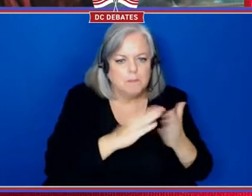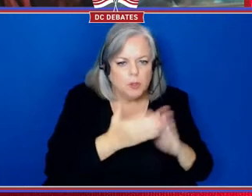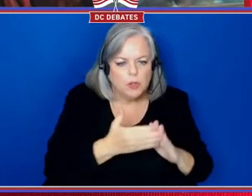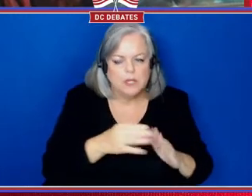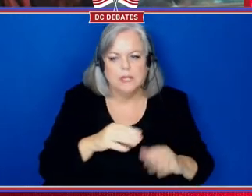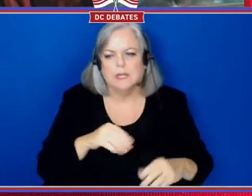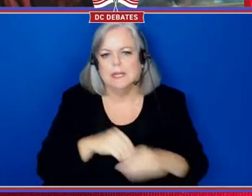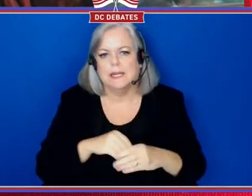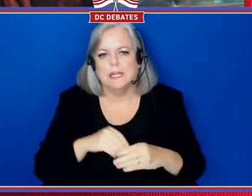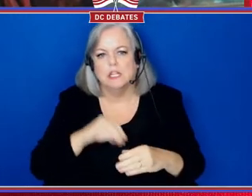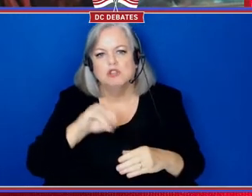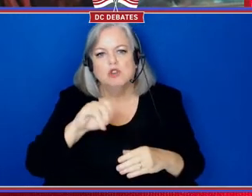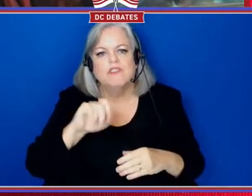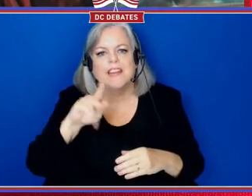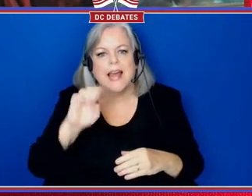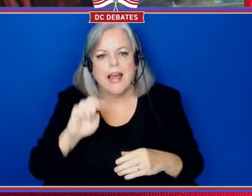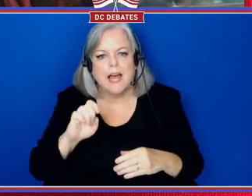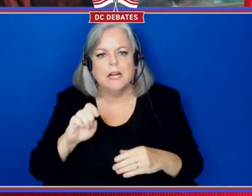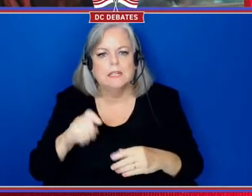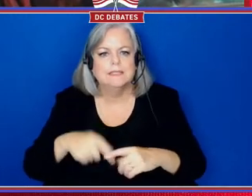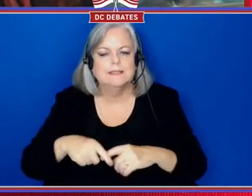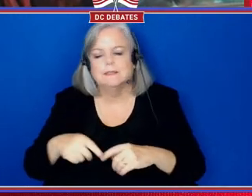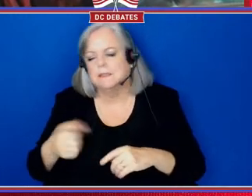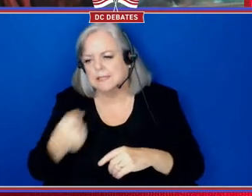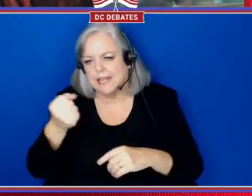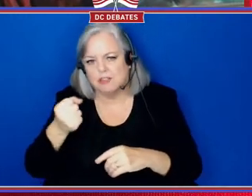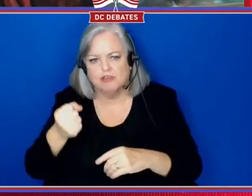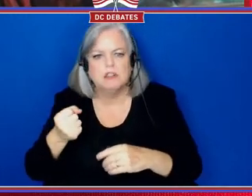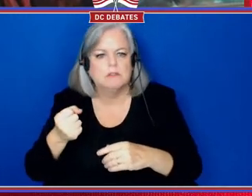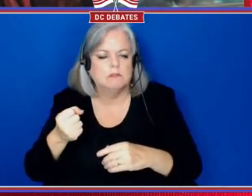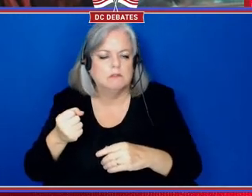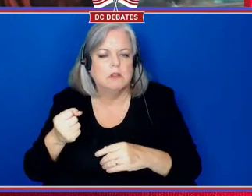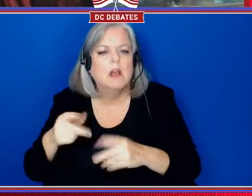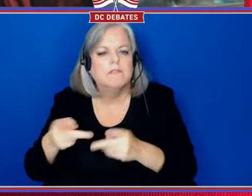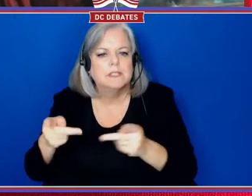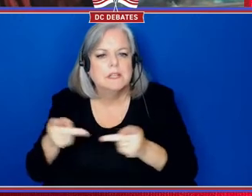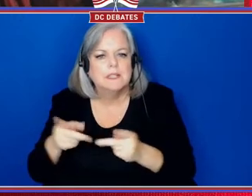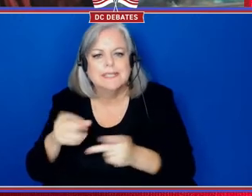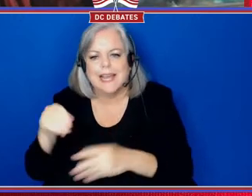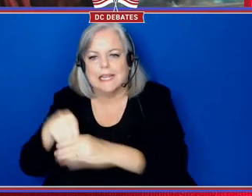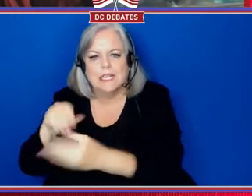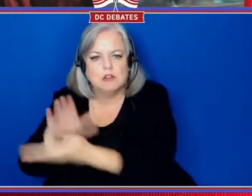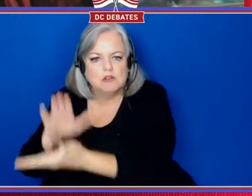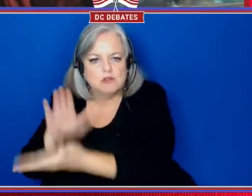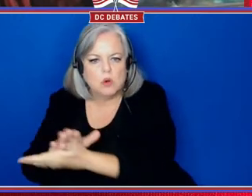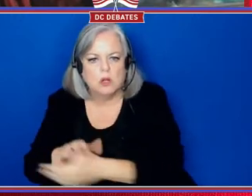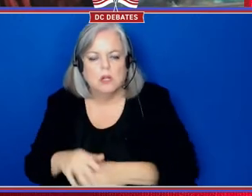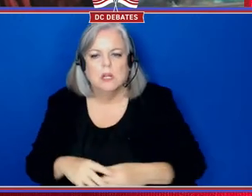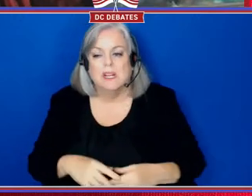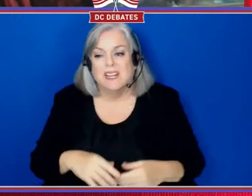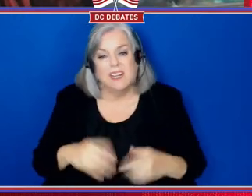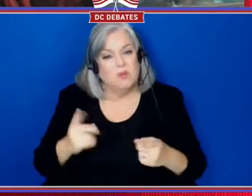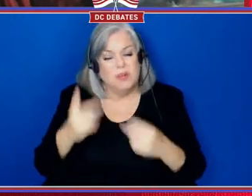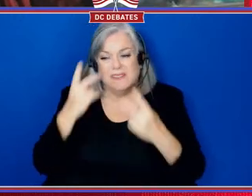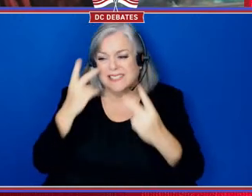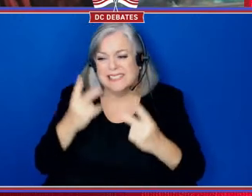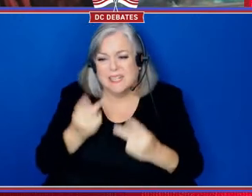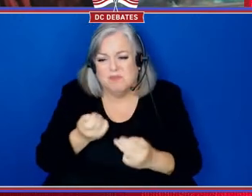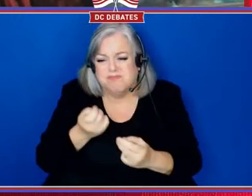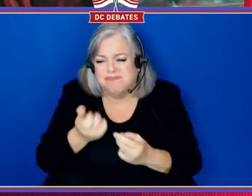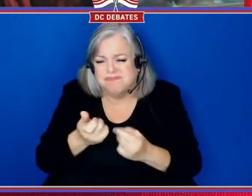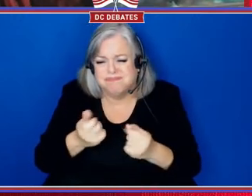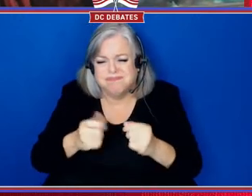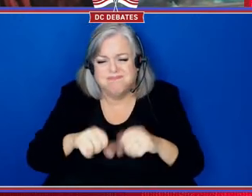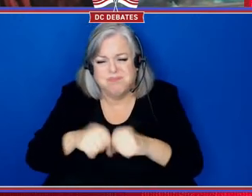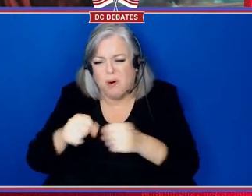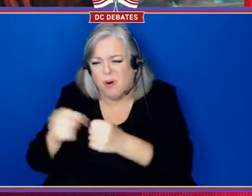yet been implemented. And as a result, we're seeing fragmented work in the community. In Ward 8, I gathered all the violent